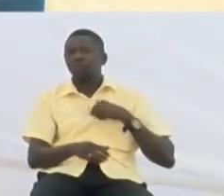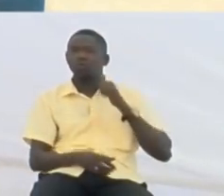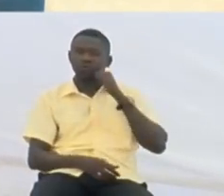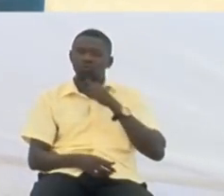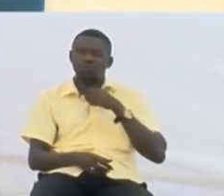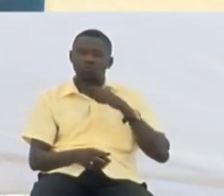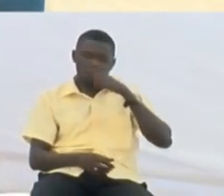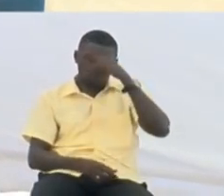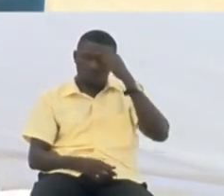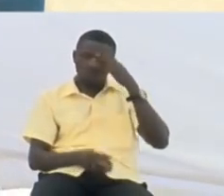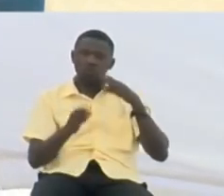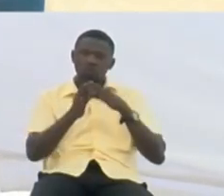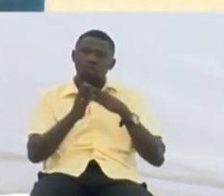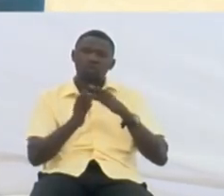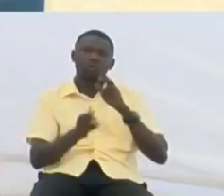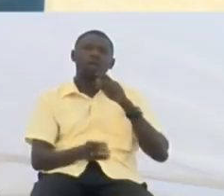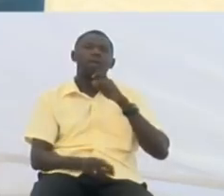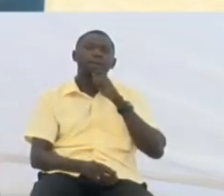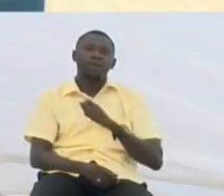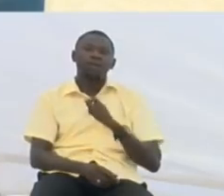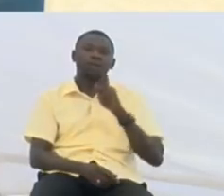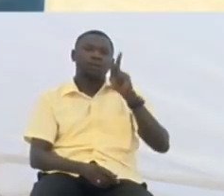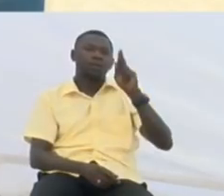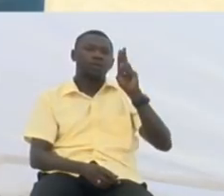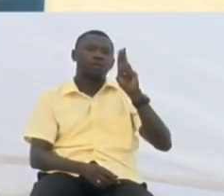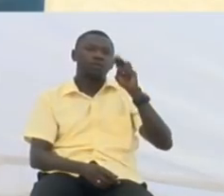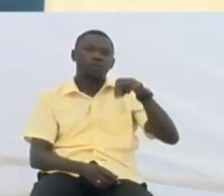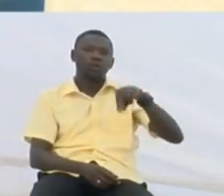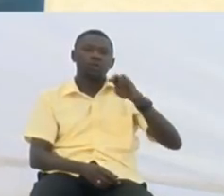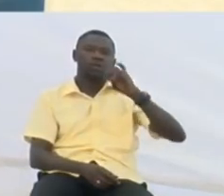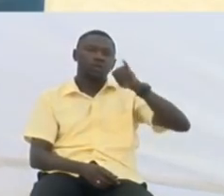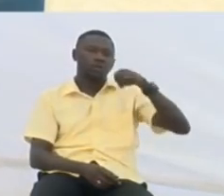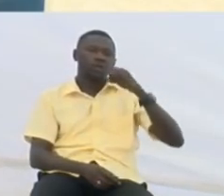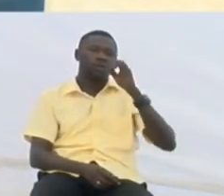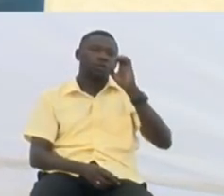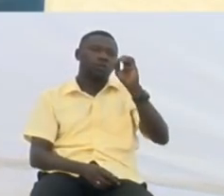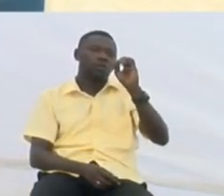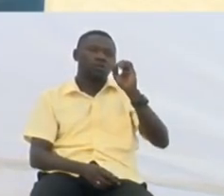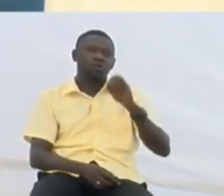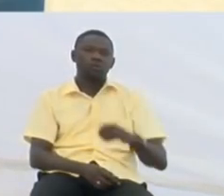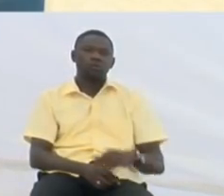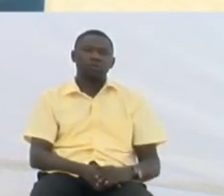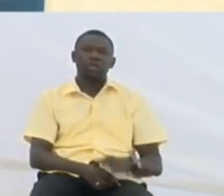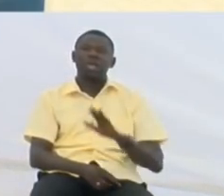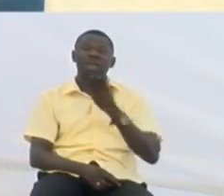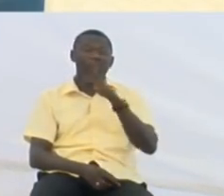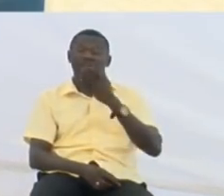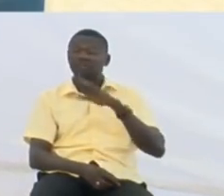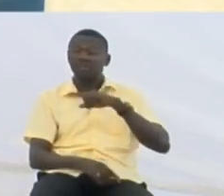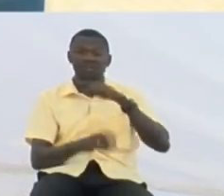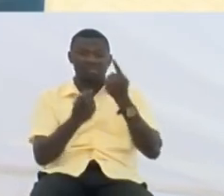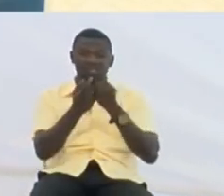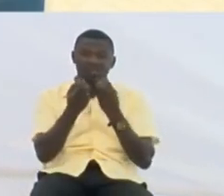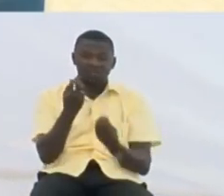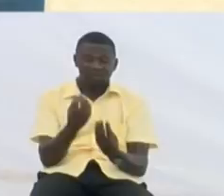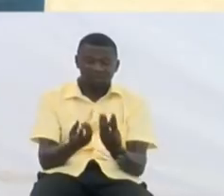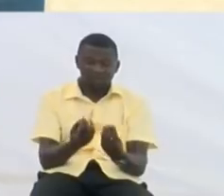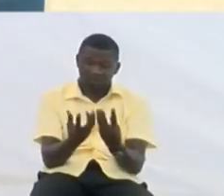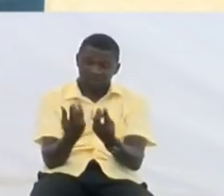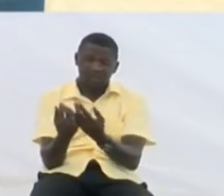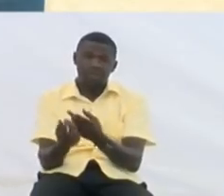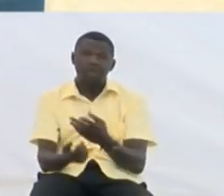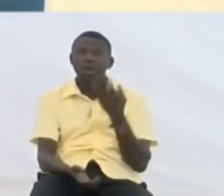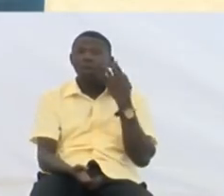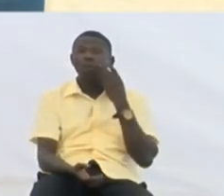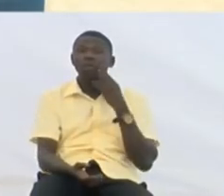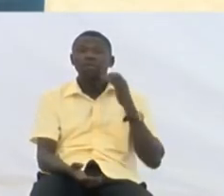time, we used to work with that man. Uro fenfeng. Every kind of seedling. Nia ya bondi nambanda